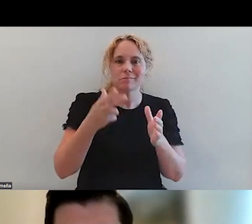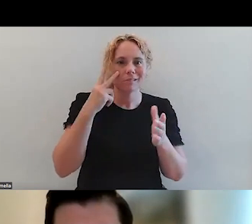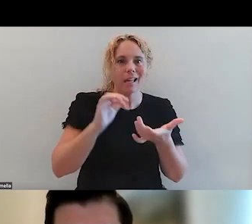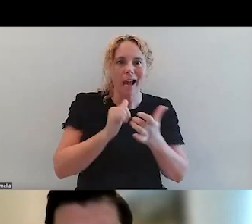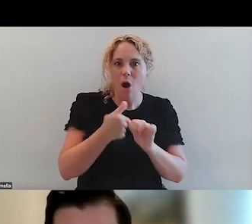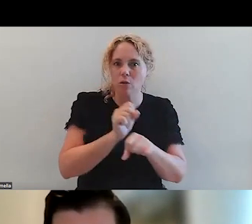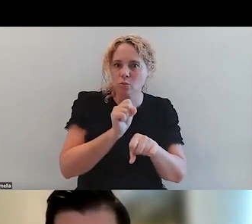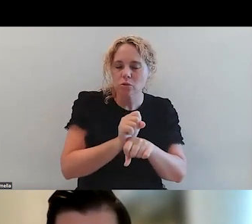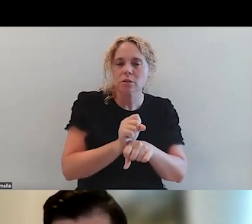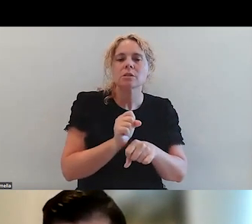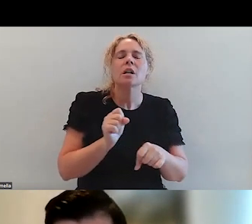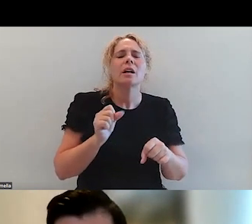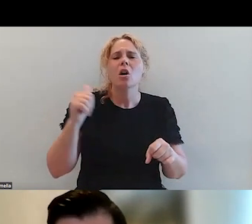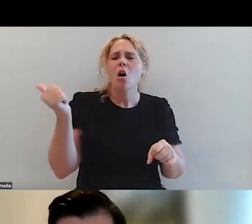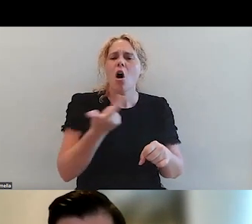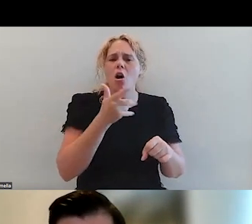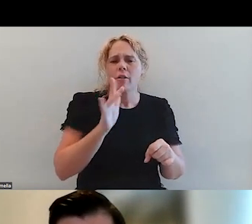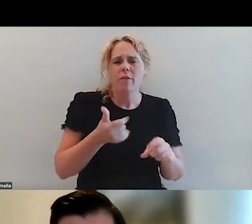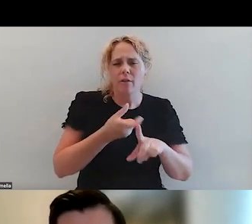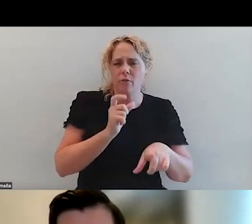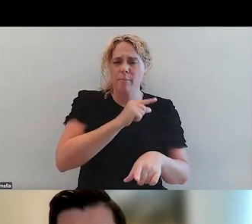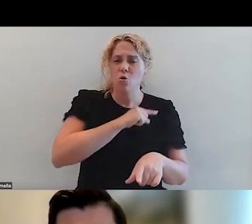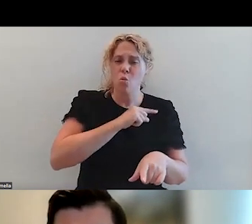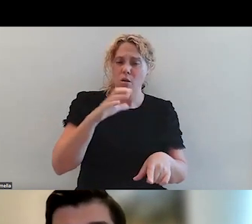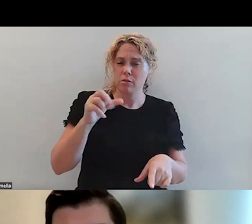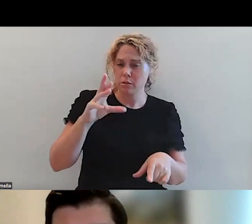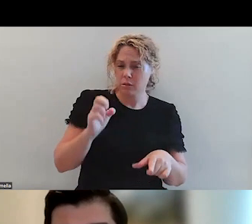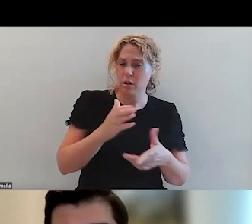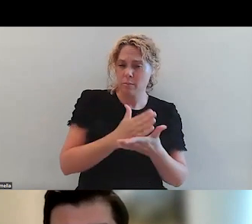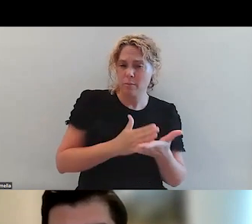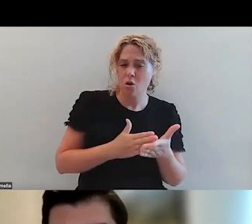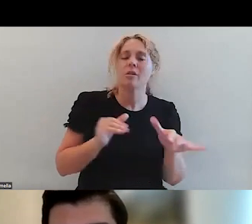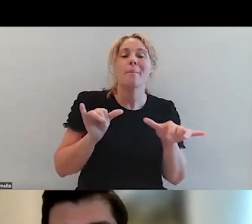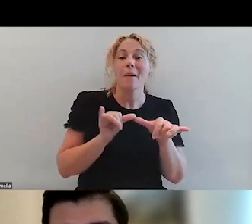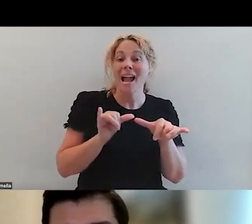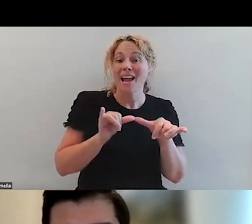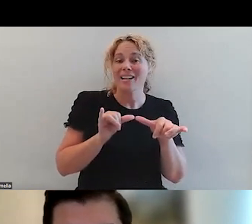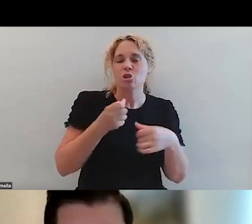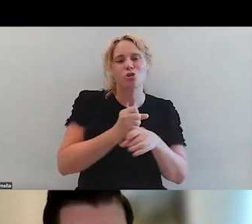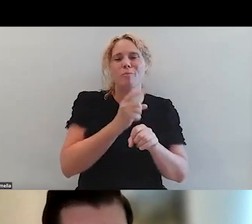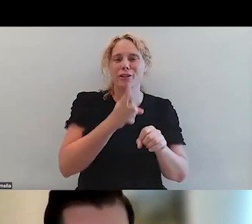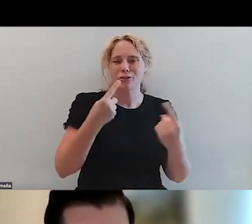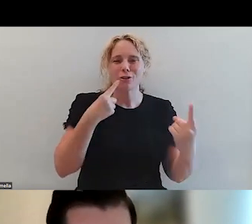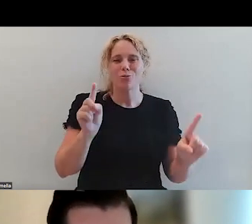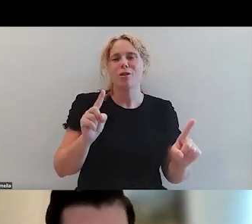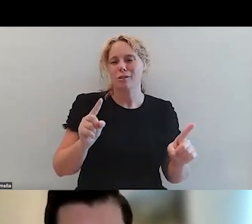working. And all of that from the kind of quality care component is then measured to make sure that it works along those lines.